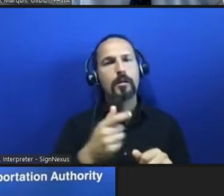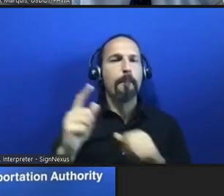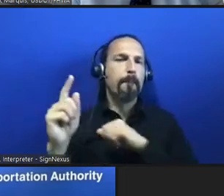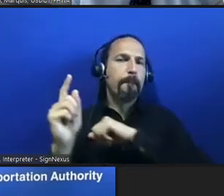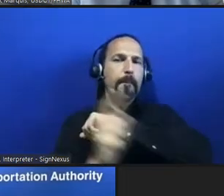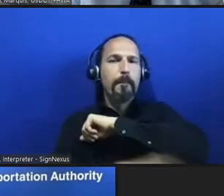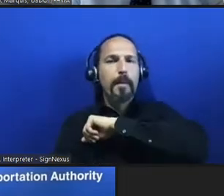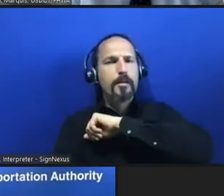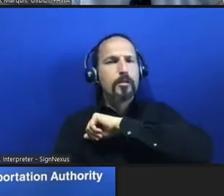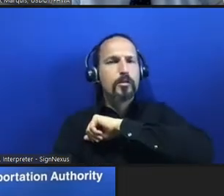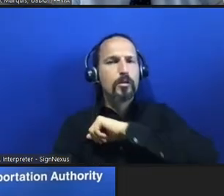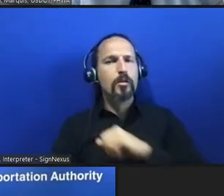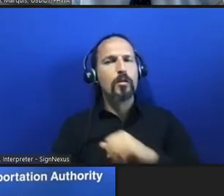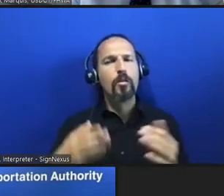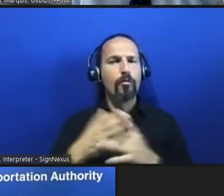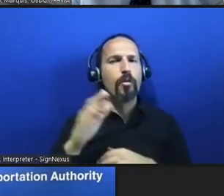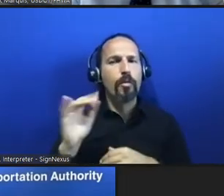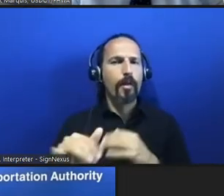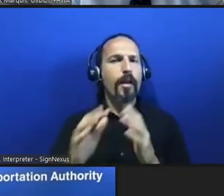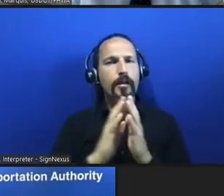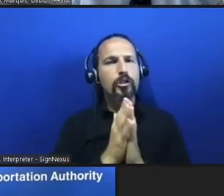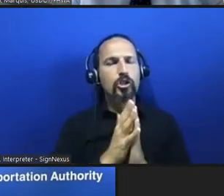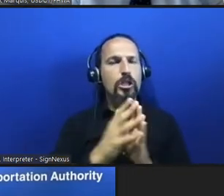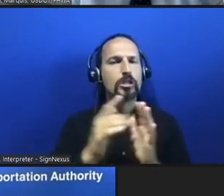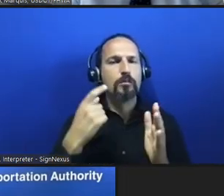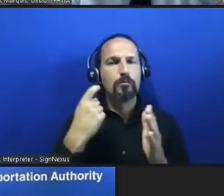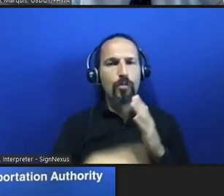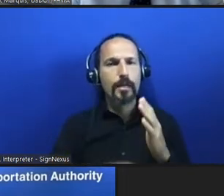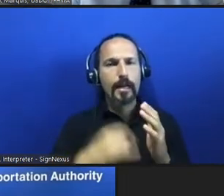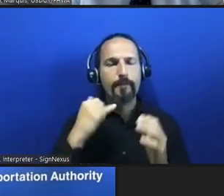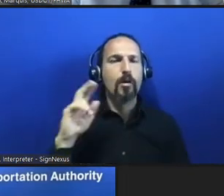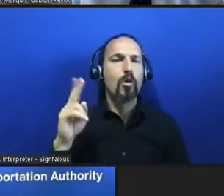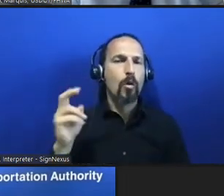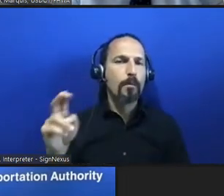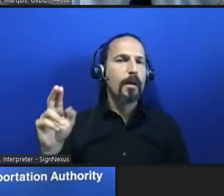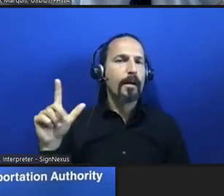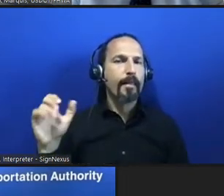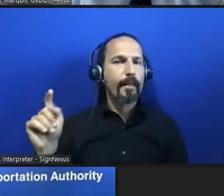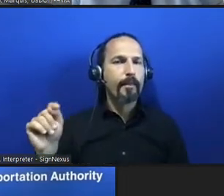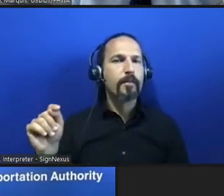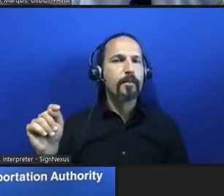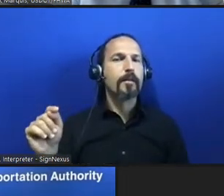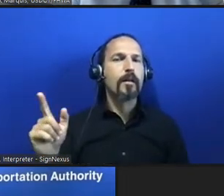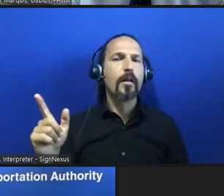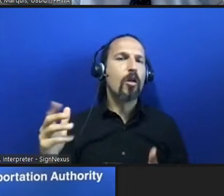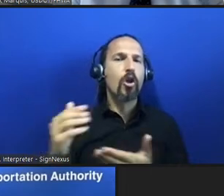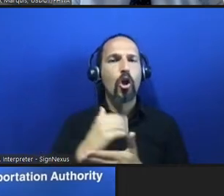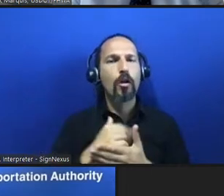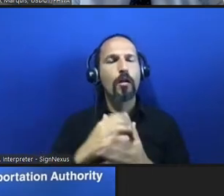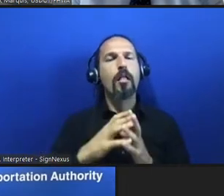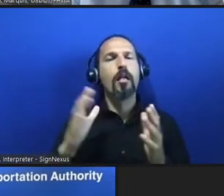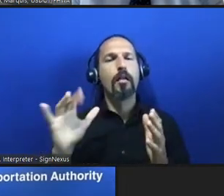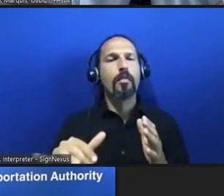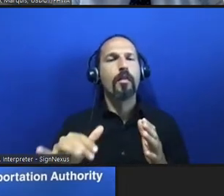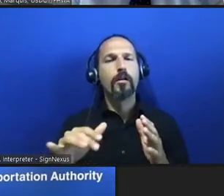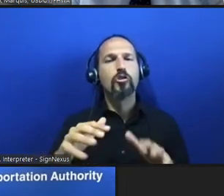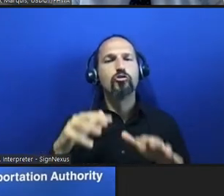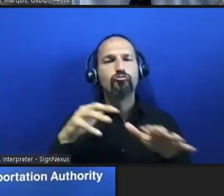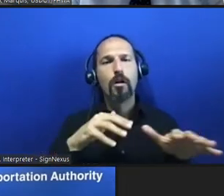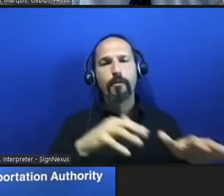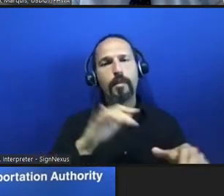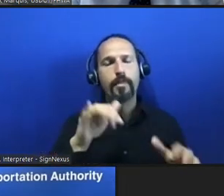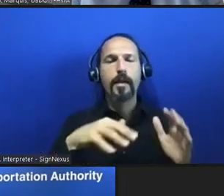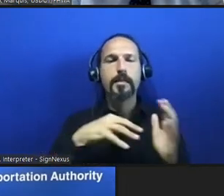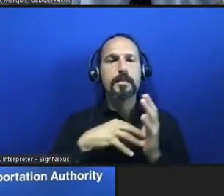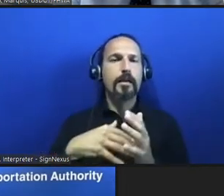punished by this congestion pricing when Uber and Lyft are making up the majority of the traffic the